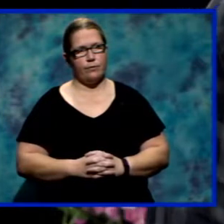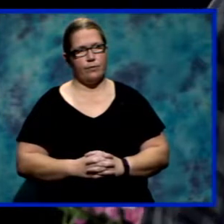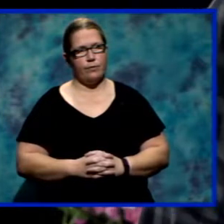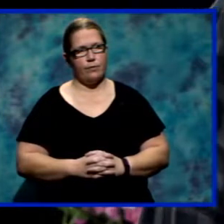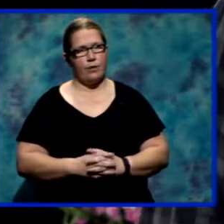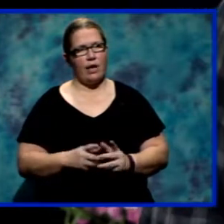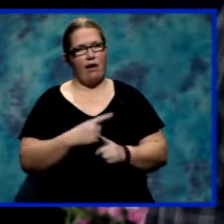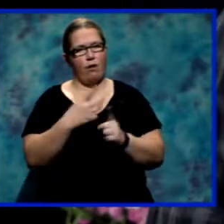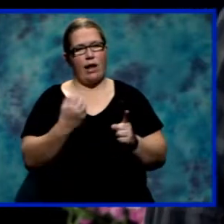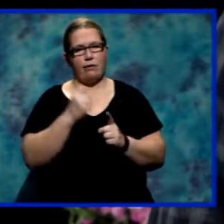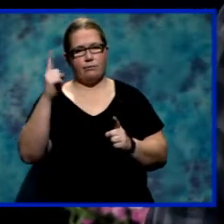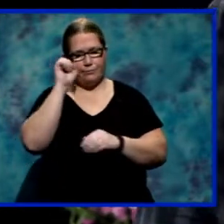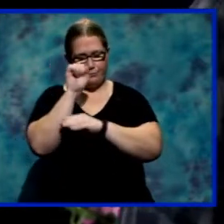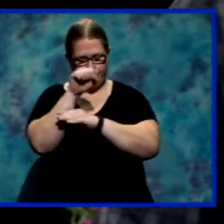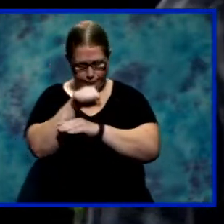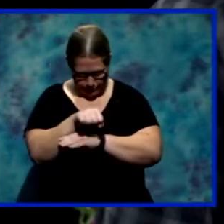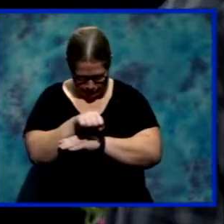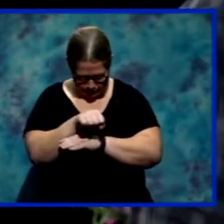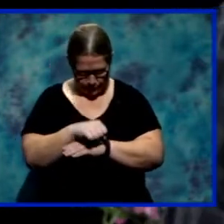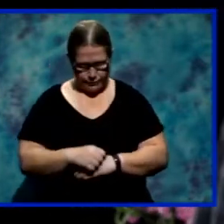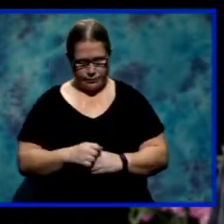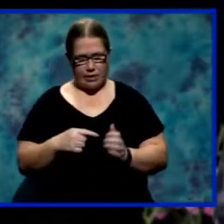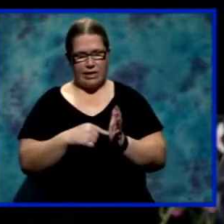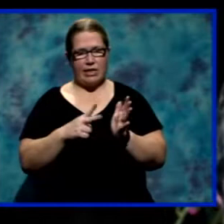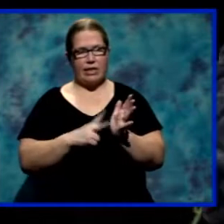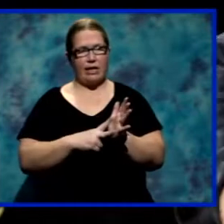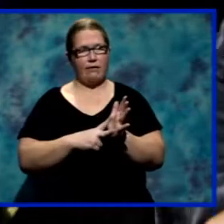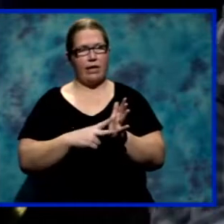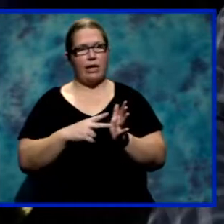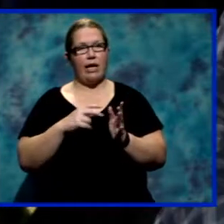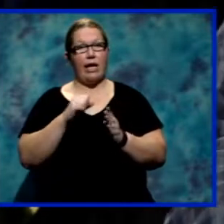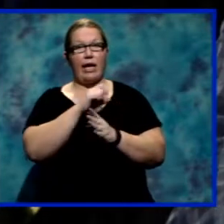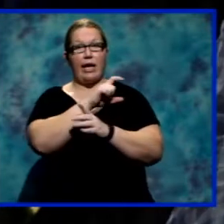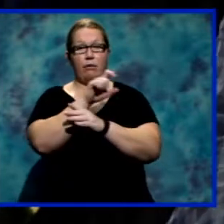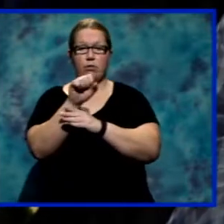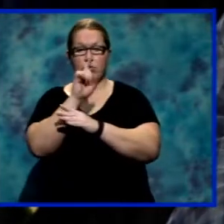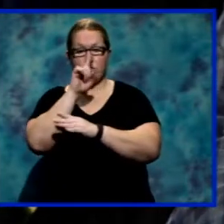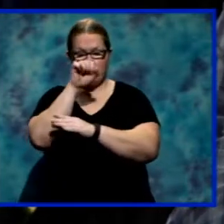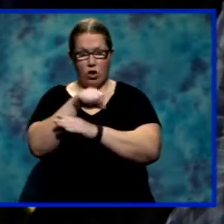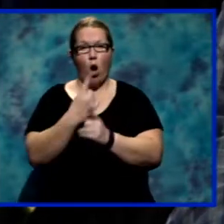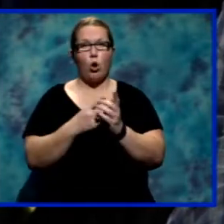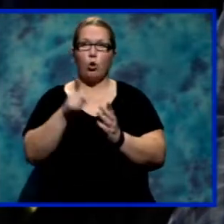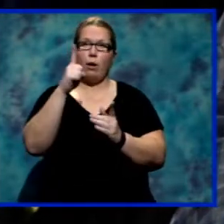Everyone's got their heads bowed. TV cameras are going to be on no one, so don't worry about this. This is you and God.